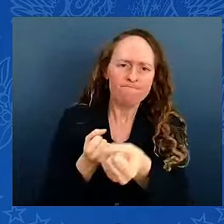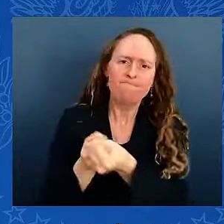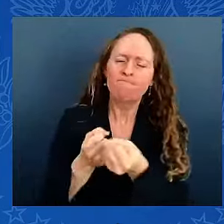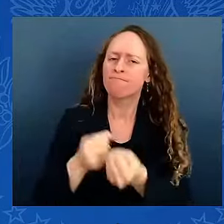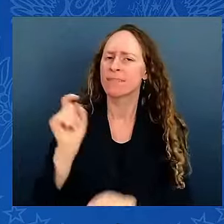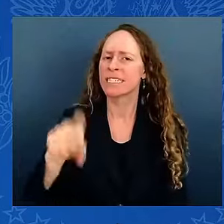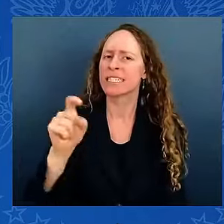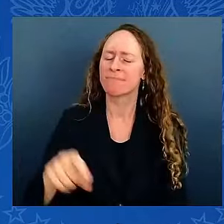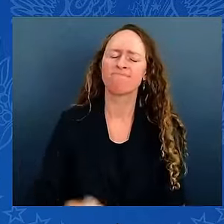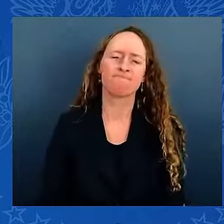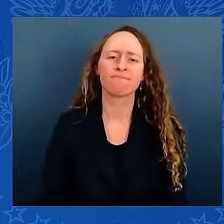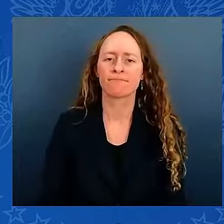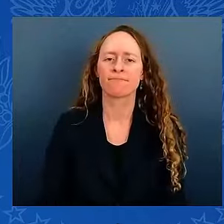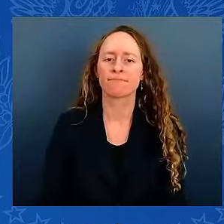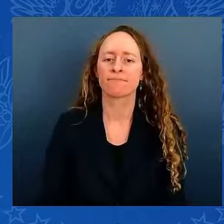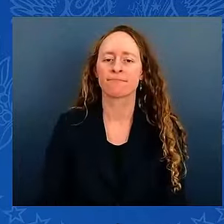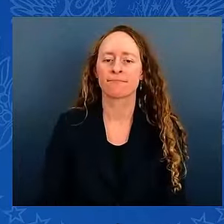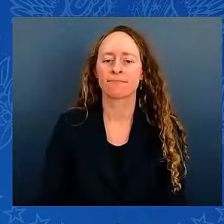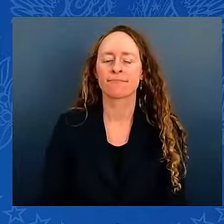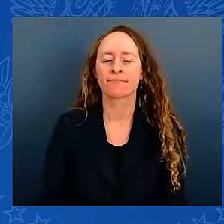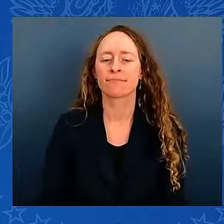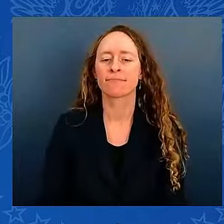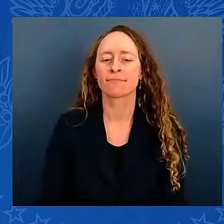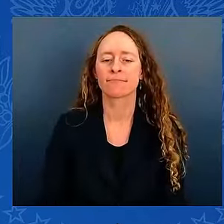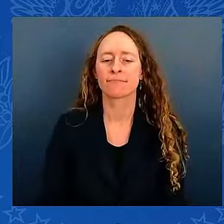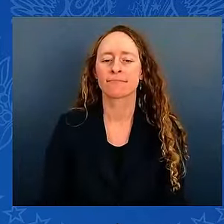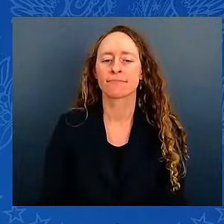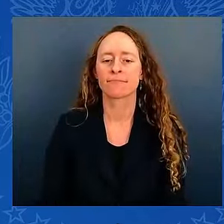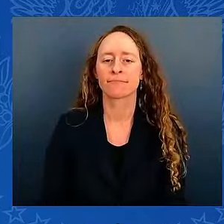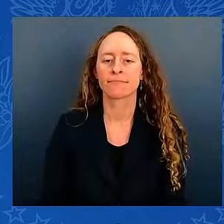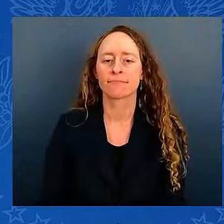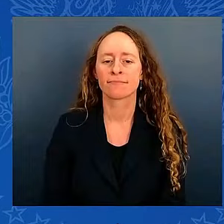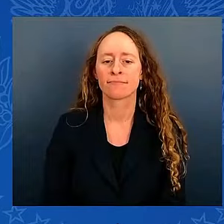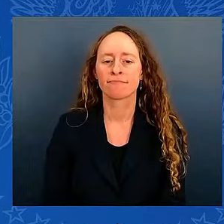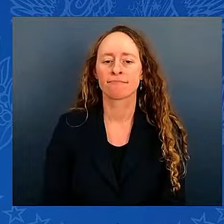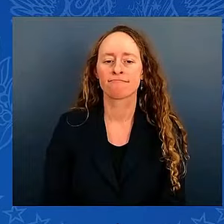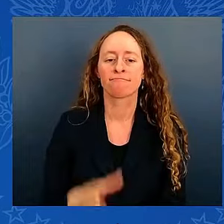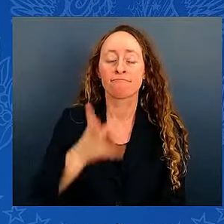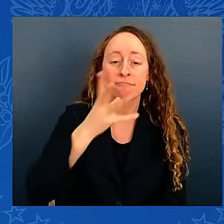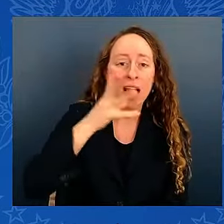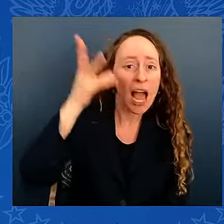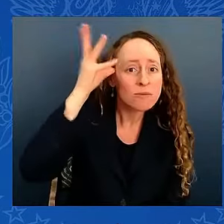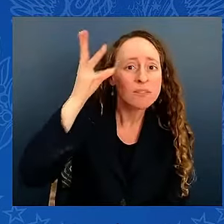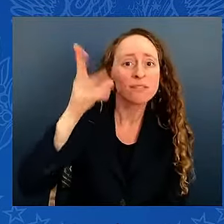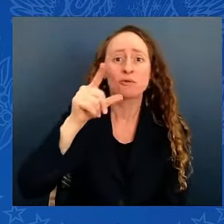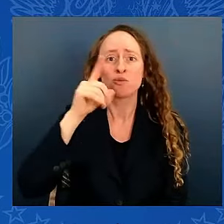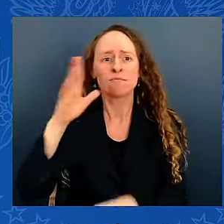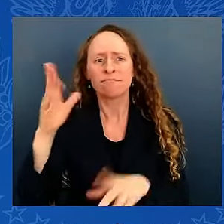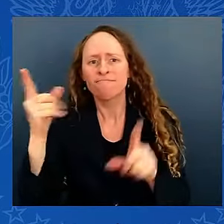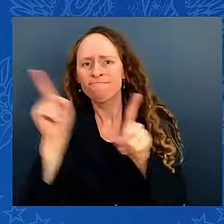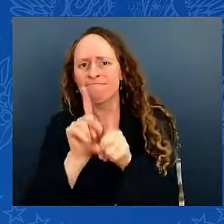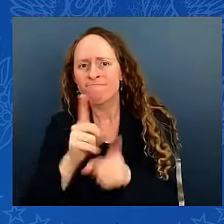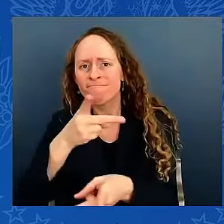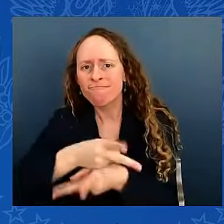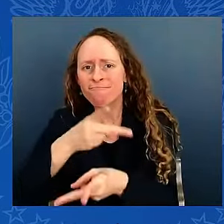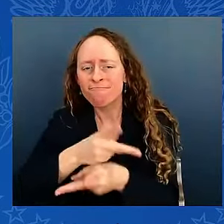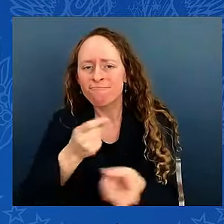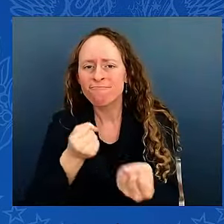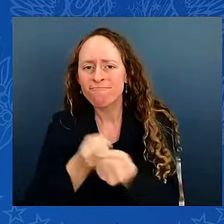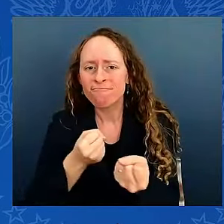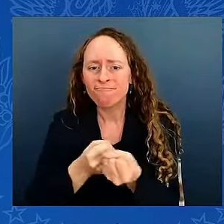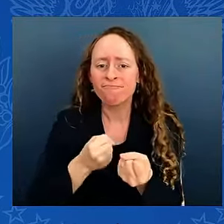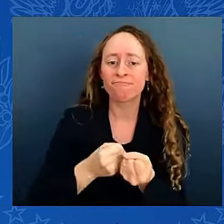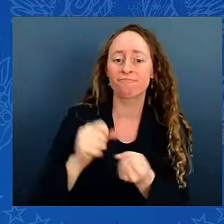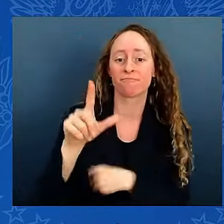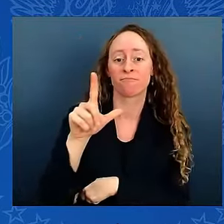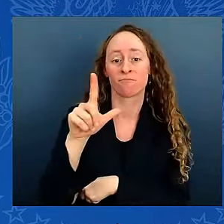Your parents, your caretakers, and 28 of you have also worn a uniform representing our country and one